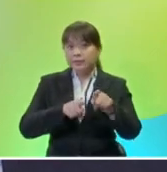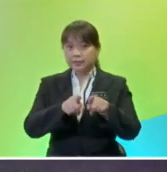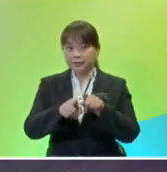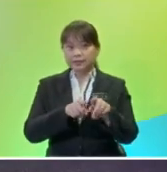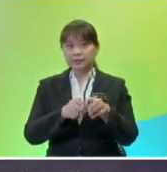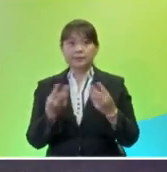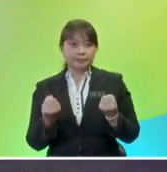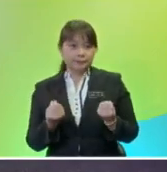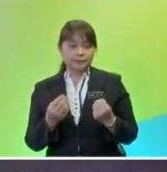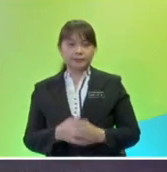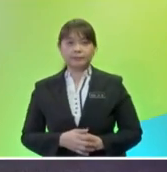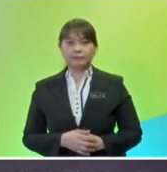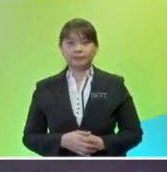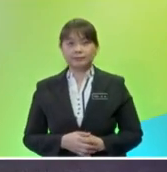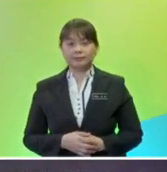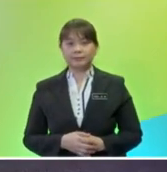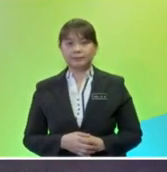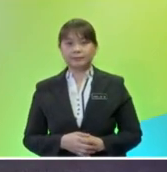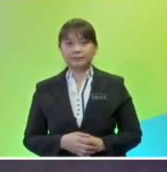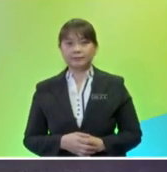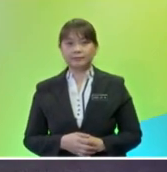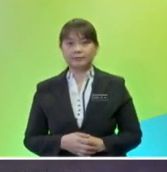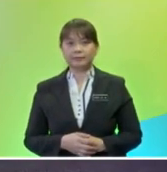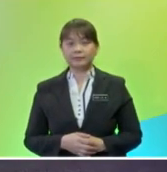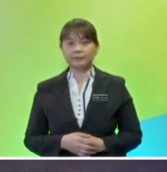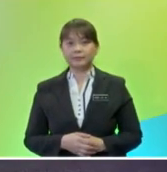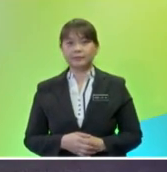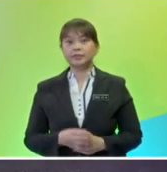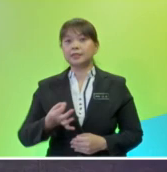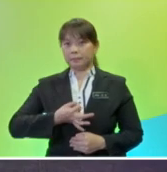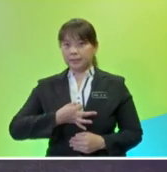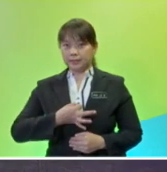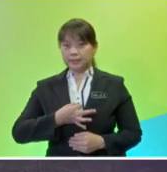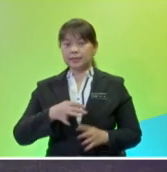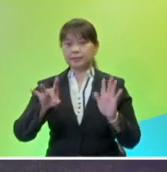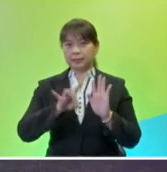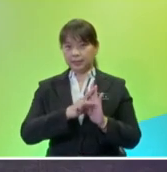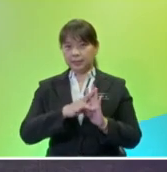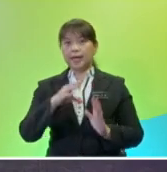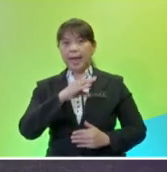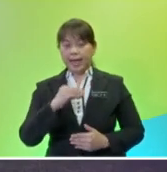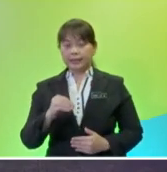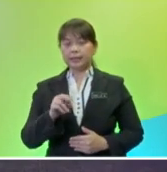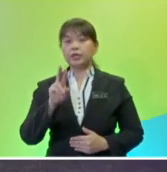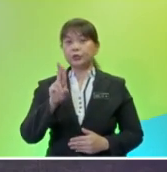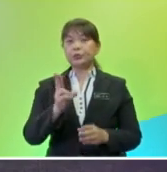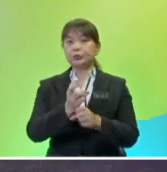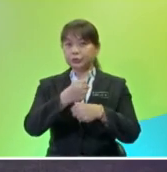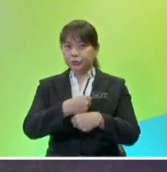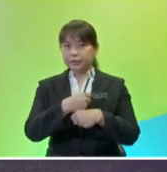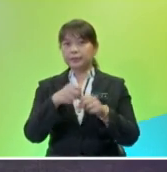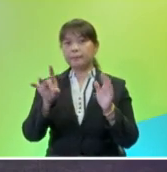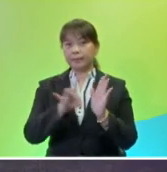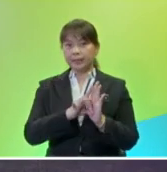that is the button magnet. Mm-hmm. This is the U-shaped magnet. U-shaped magnets. Okay. Okay, how do you want to...